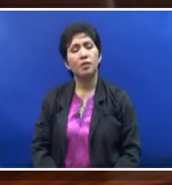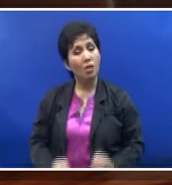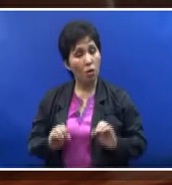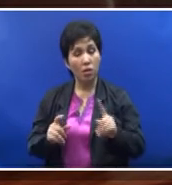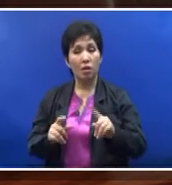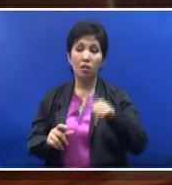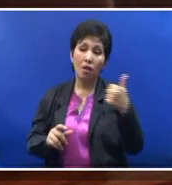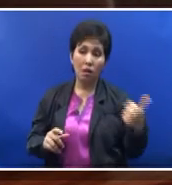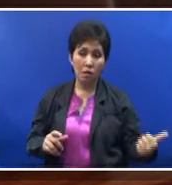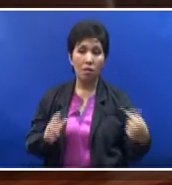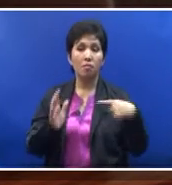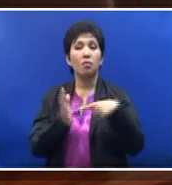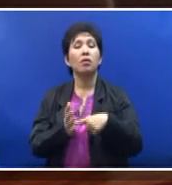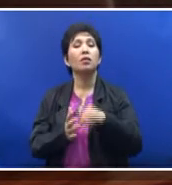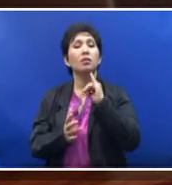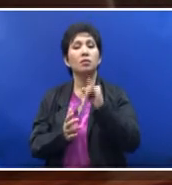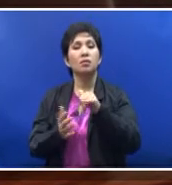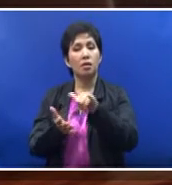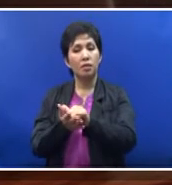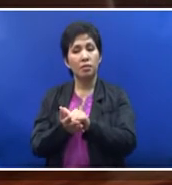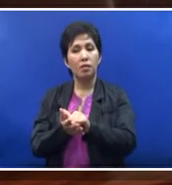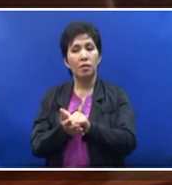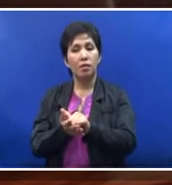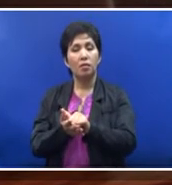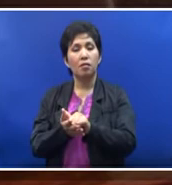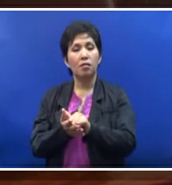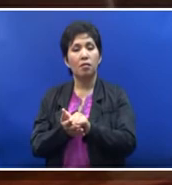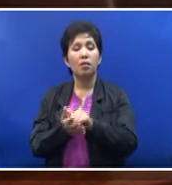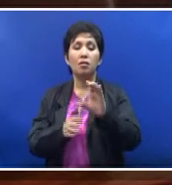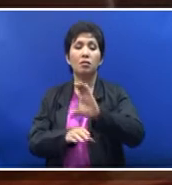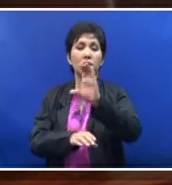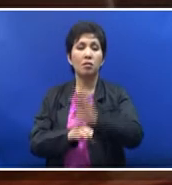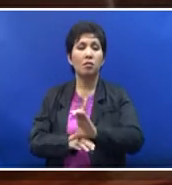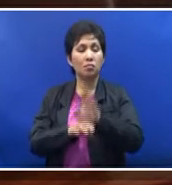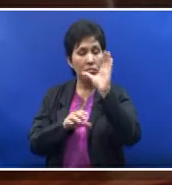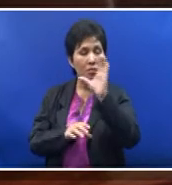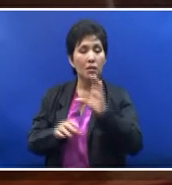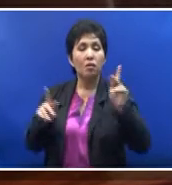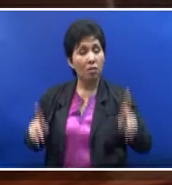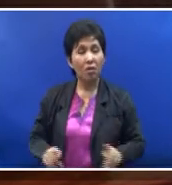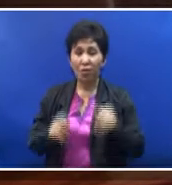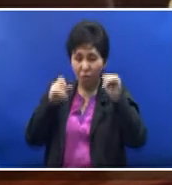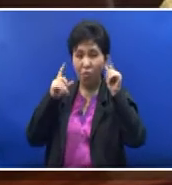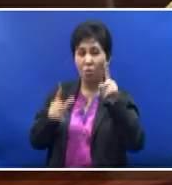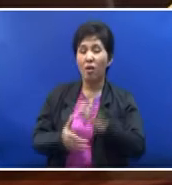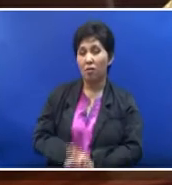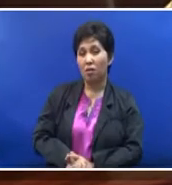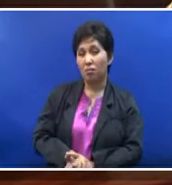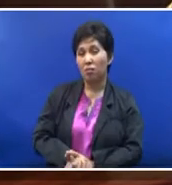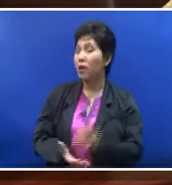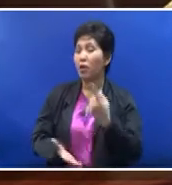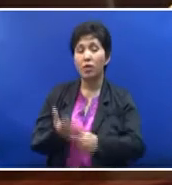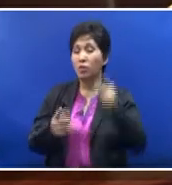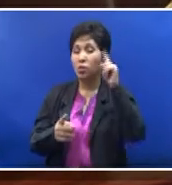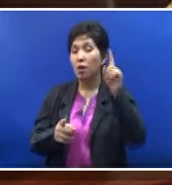Okay, the other point is that culture is taken for granted. Do you aware that whatever you are doing